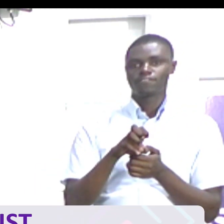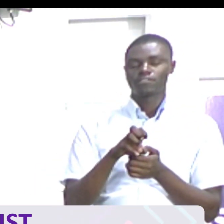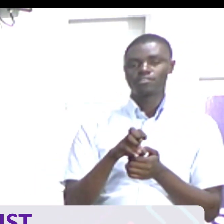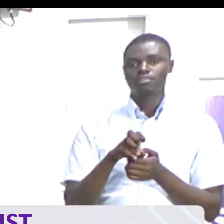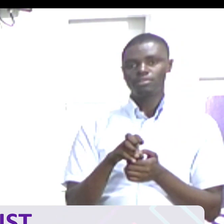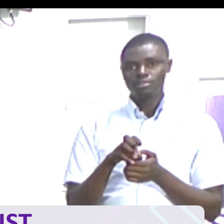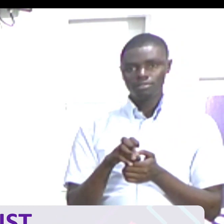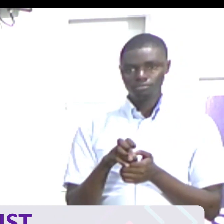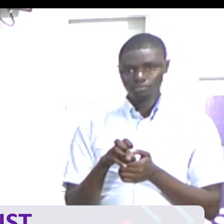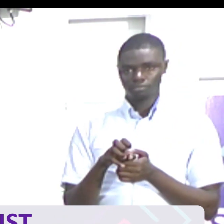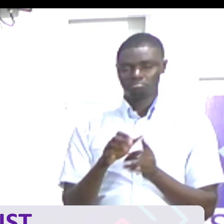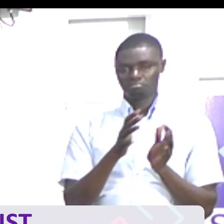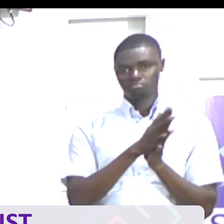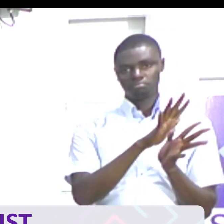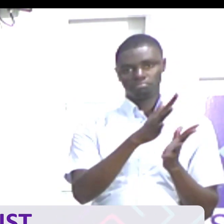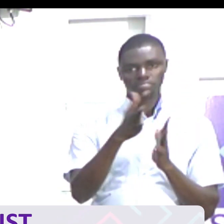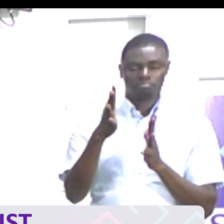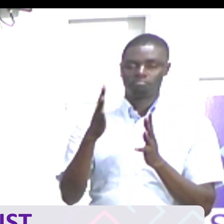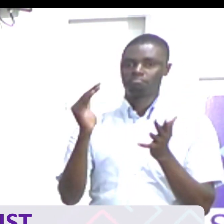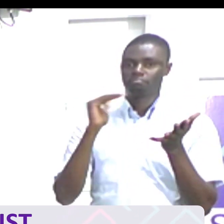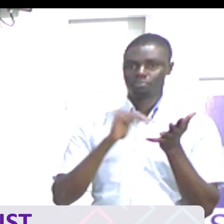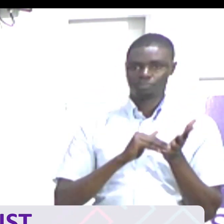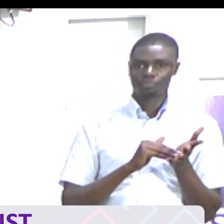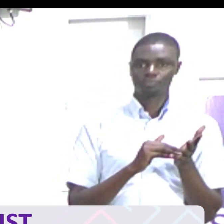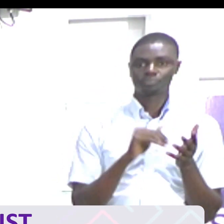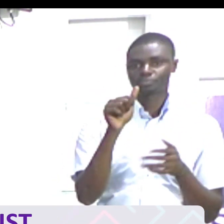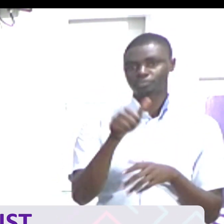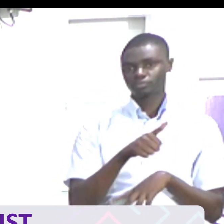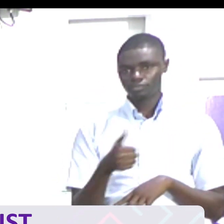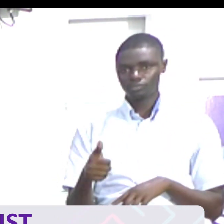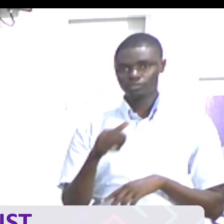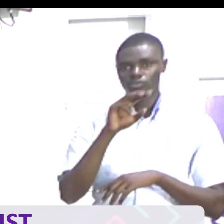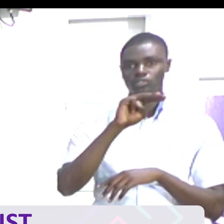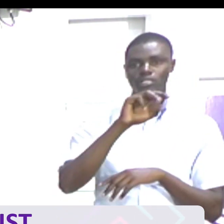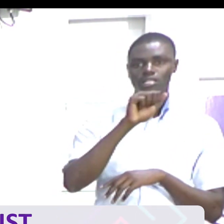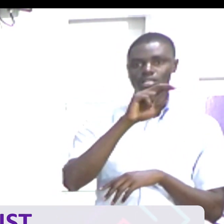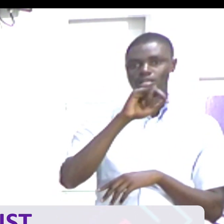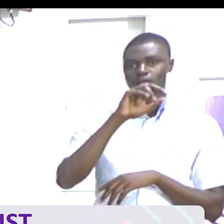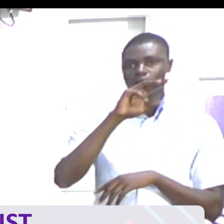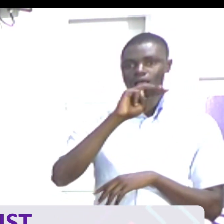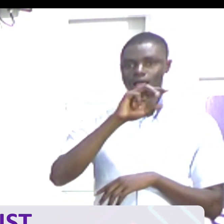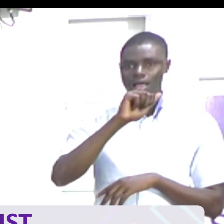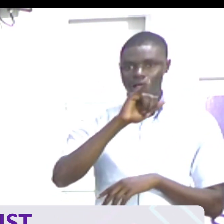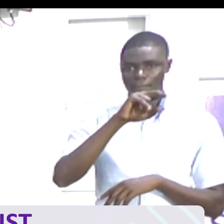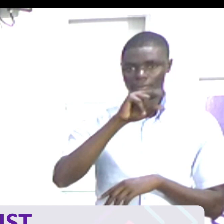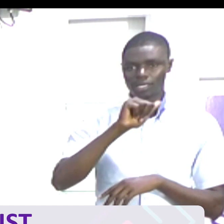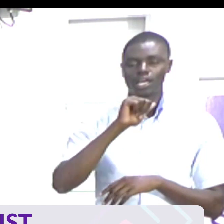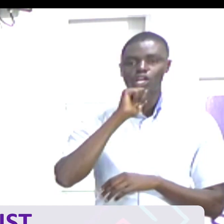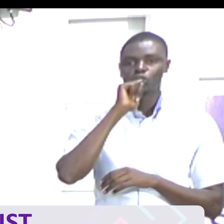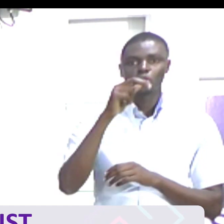fire emojis. Big shout out to you as well. Hapo hivi ni Maina anasema naje, don't look